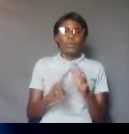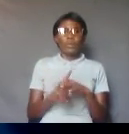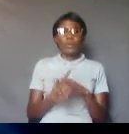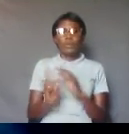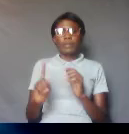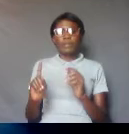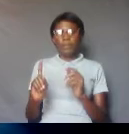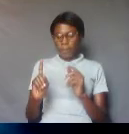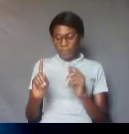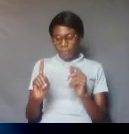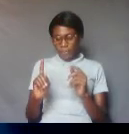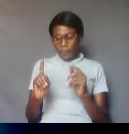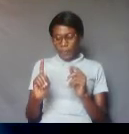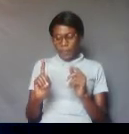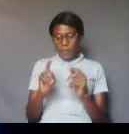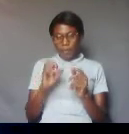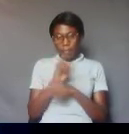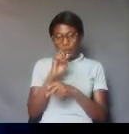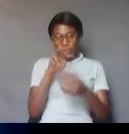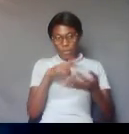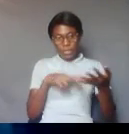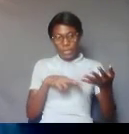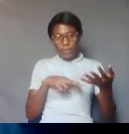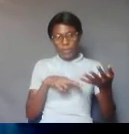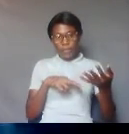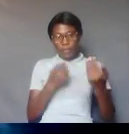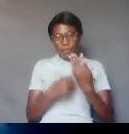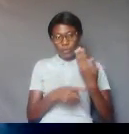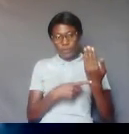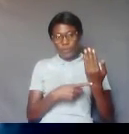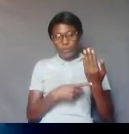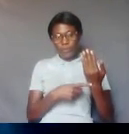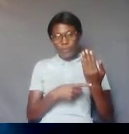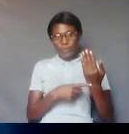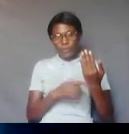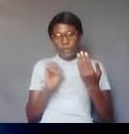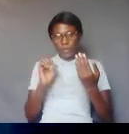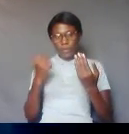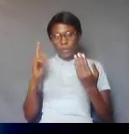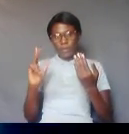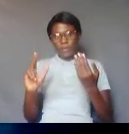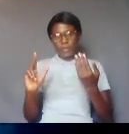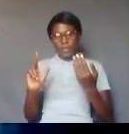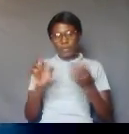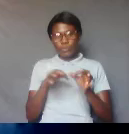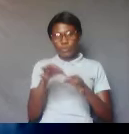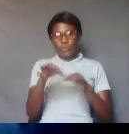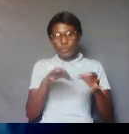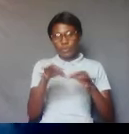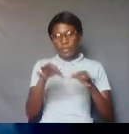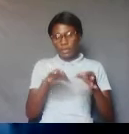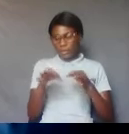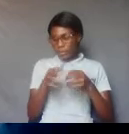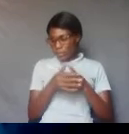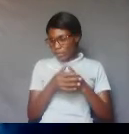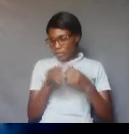One person will read the text, and in most cases, if we are in a community where there are different languages, we might get different